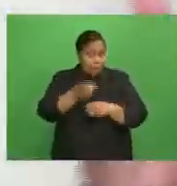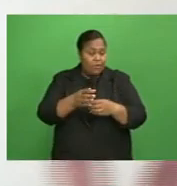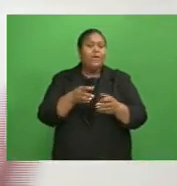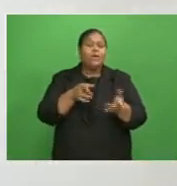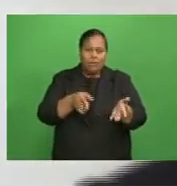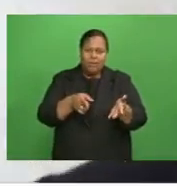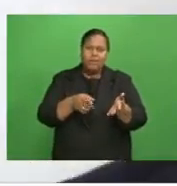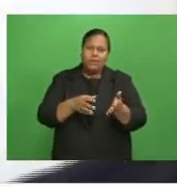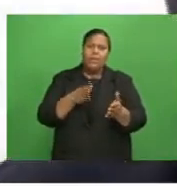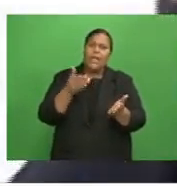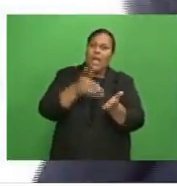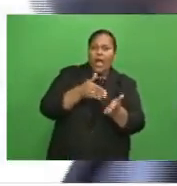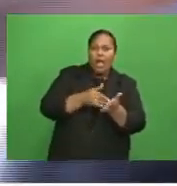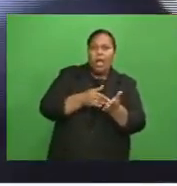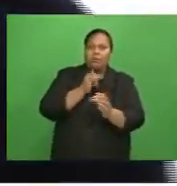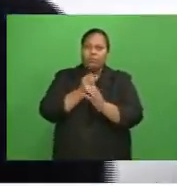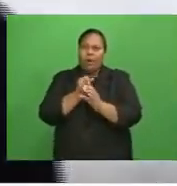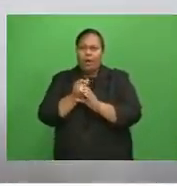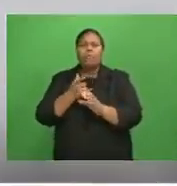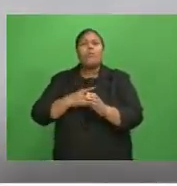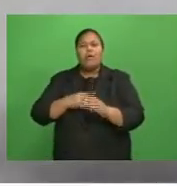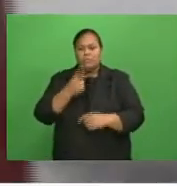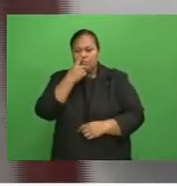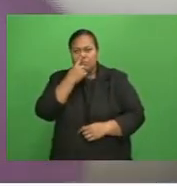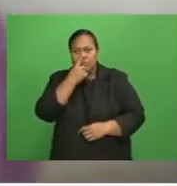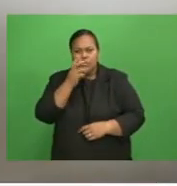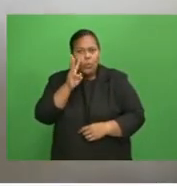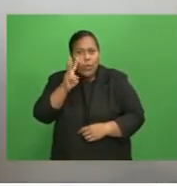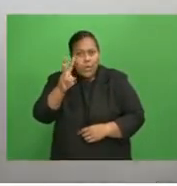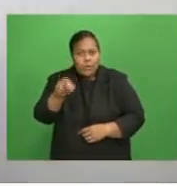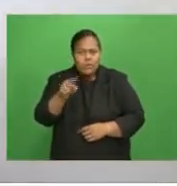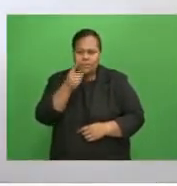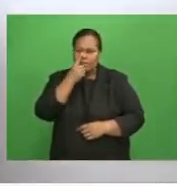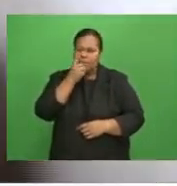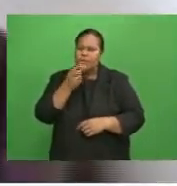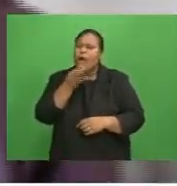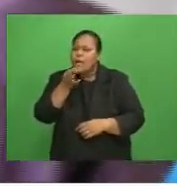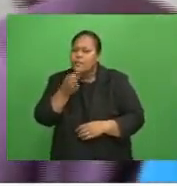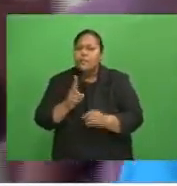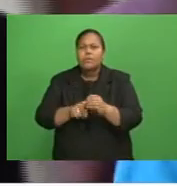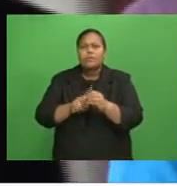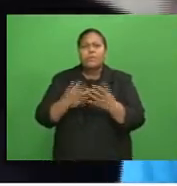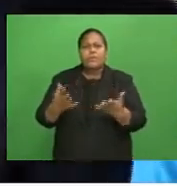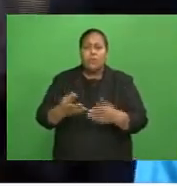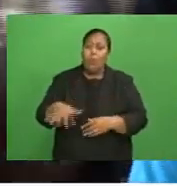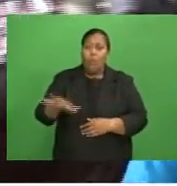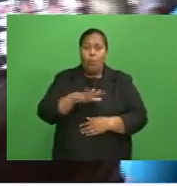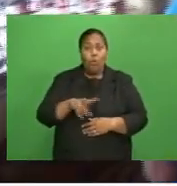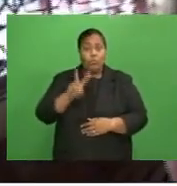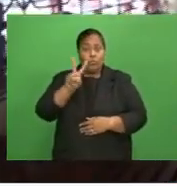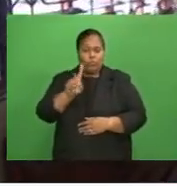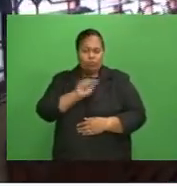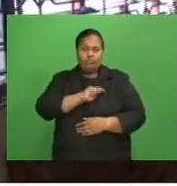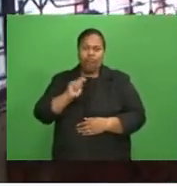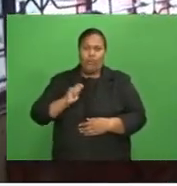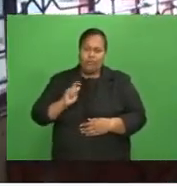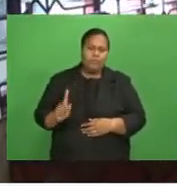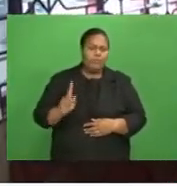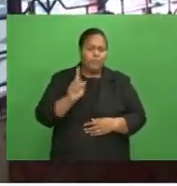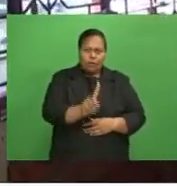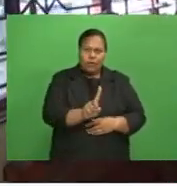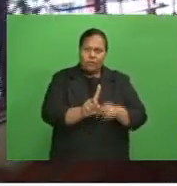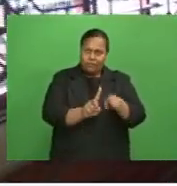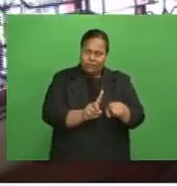defeat justice and interfering with witnesses. All of the accused have been bailed with 2 sureties each in order to surrender their